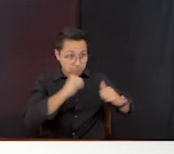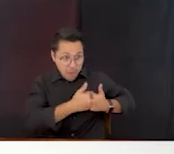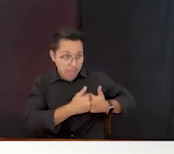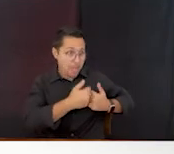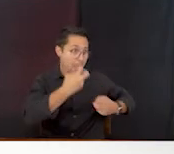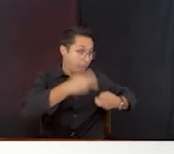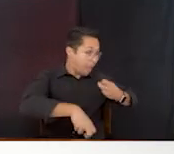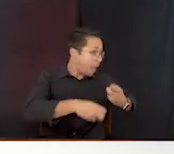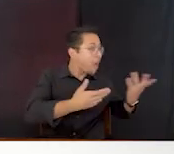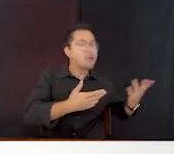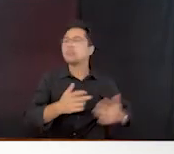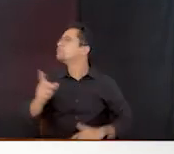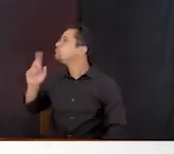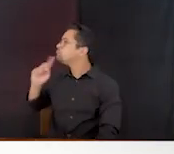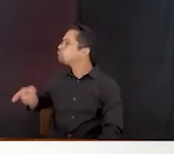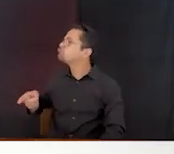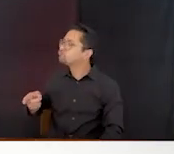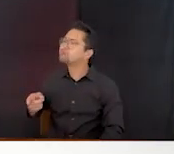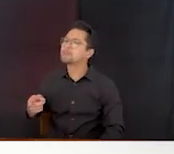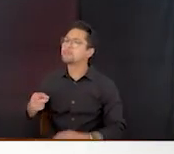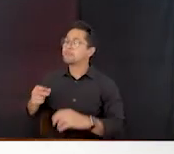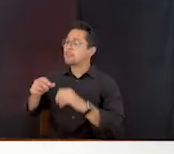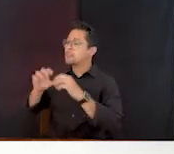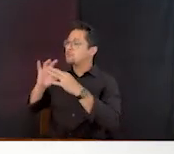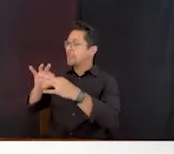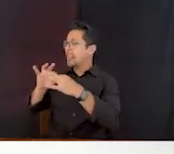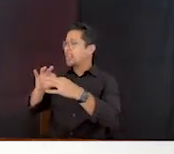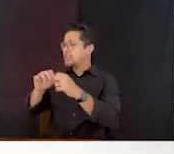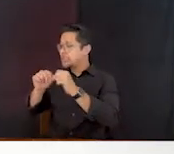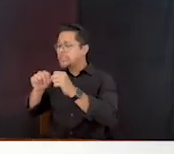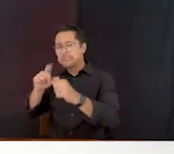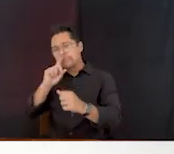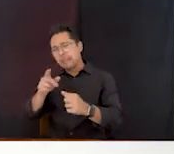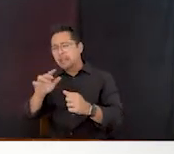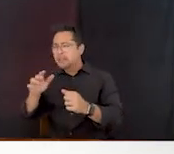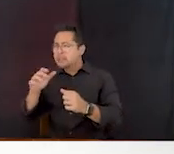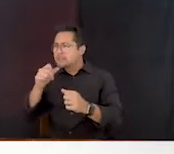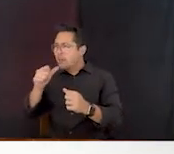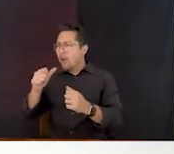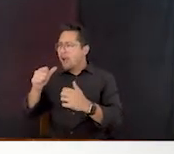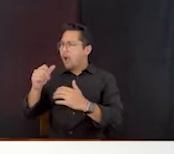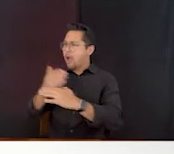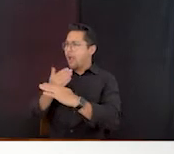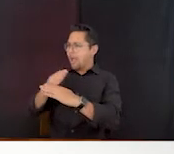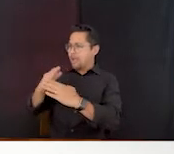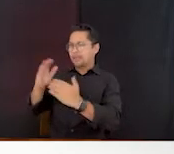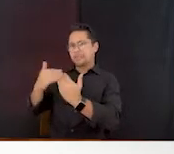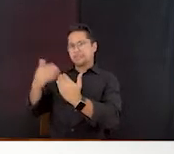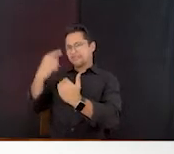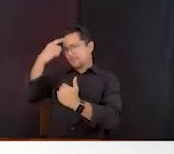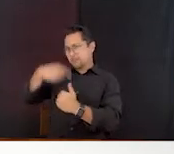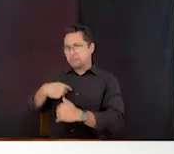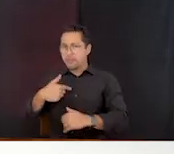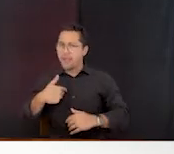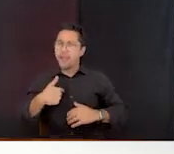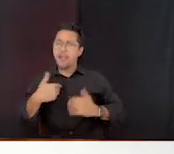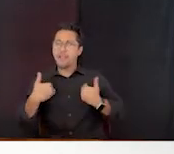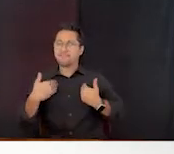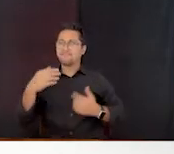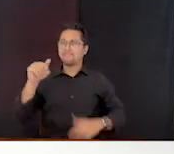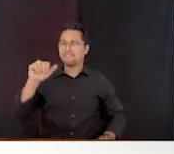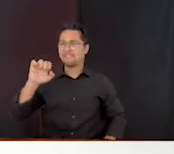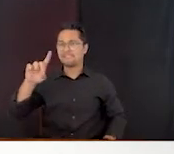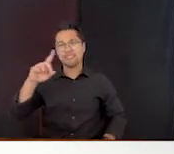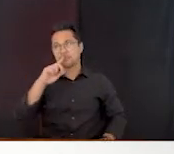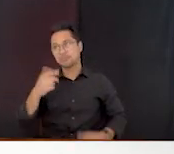Sure. So maintaining relationships has never been something that is easy for me. I am on the autism spectrum. It is an ongoing challenge.